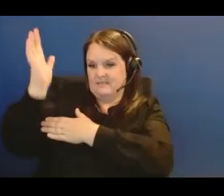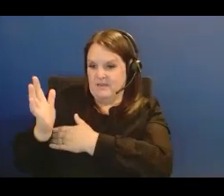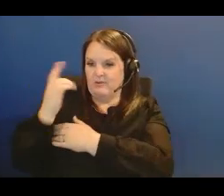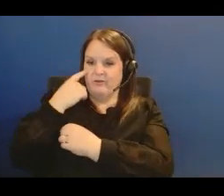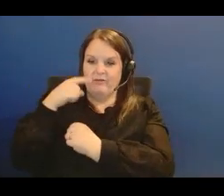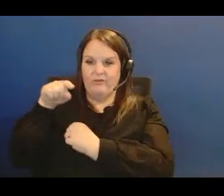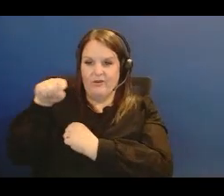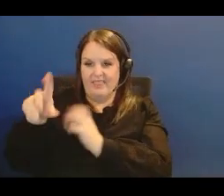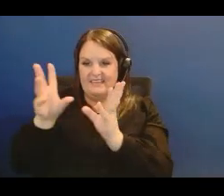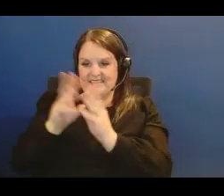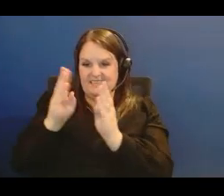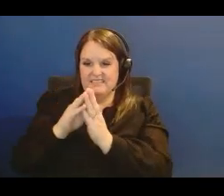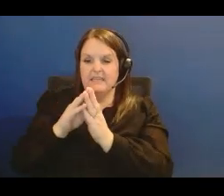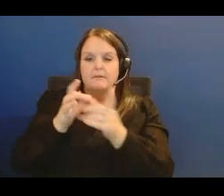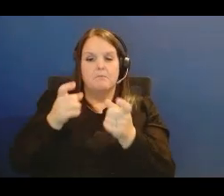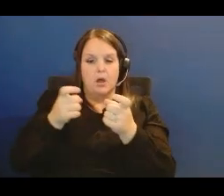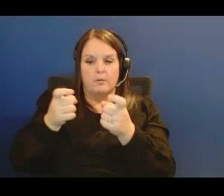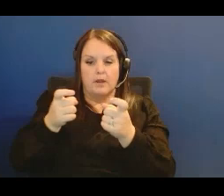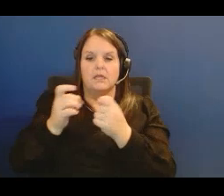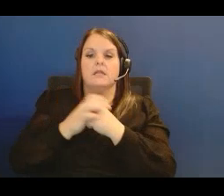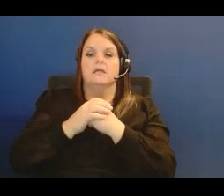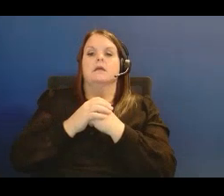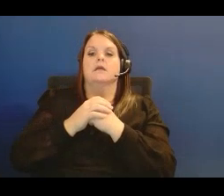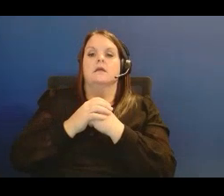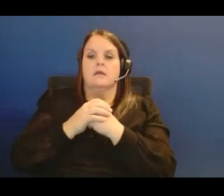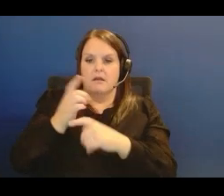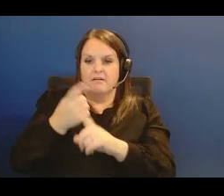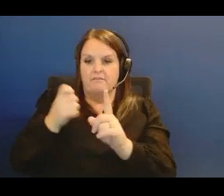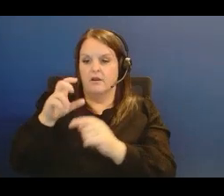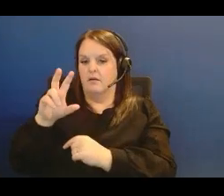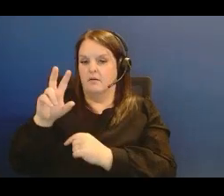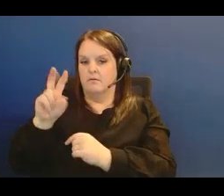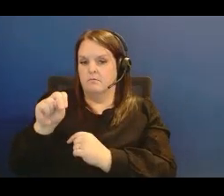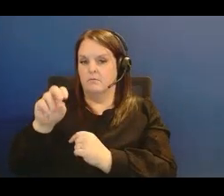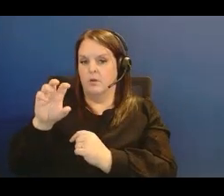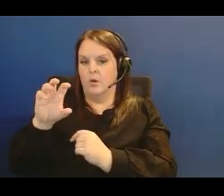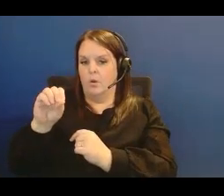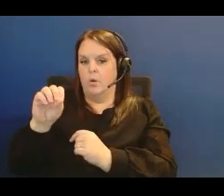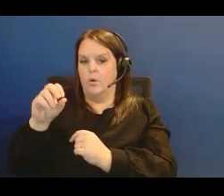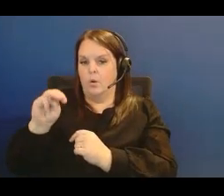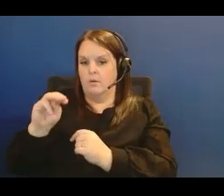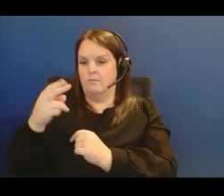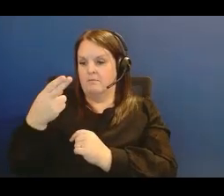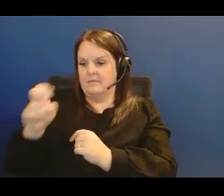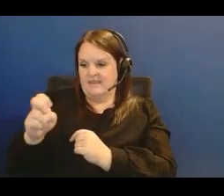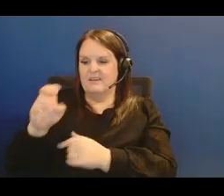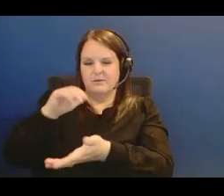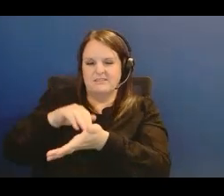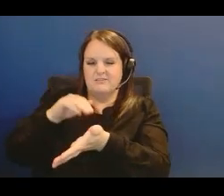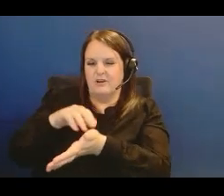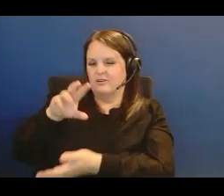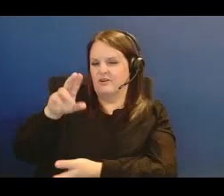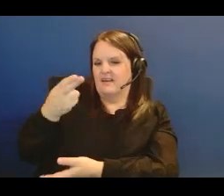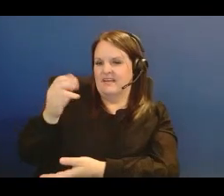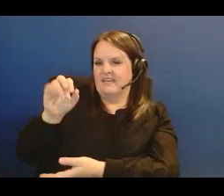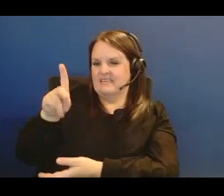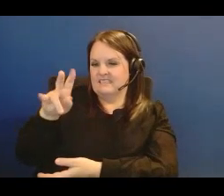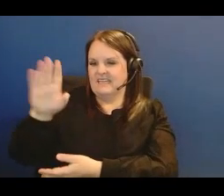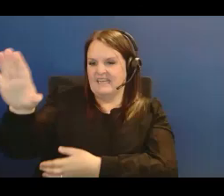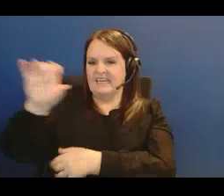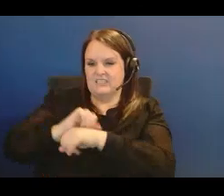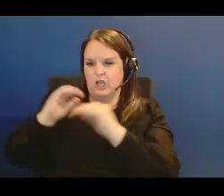the sessions moderated by the NOMHE team was Dr. Hickson and his